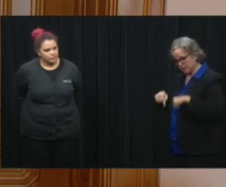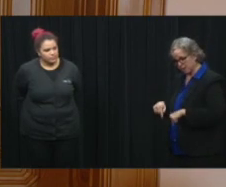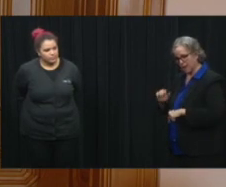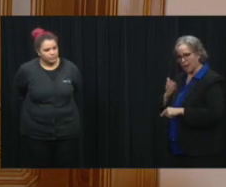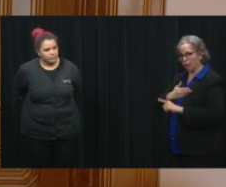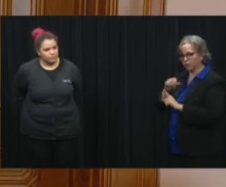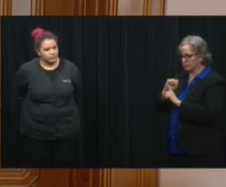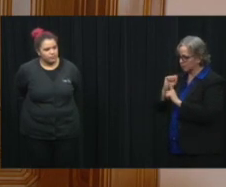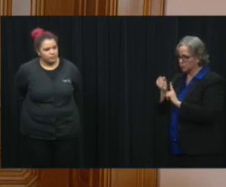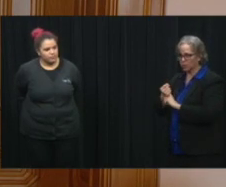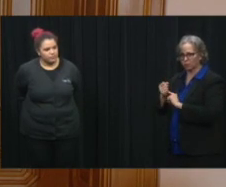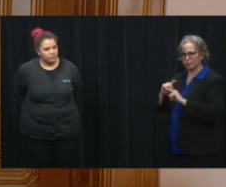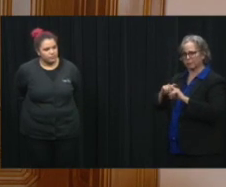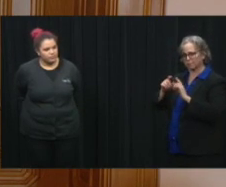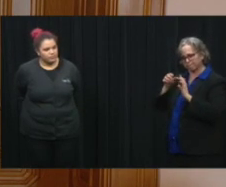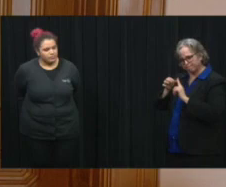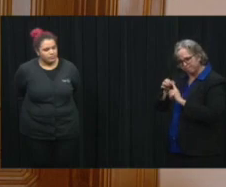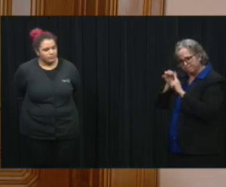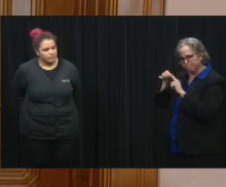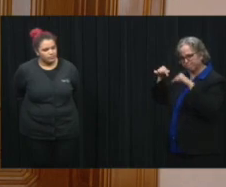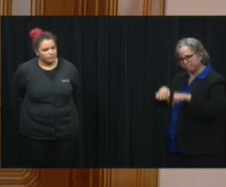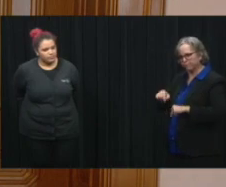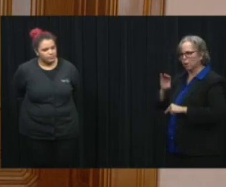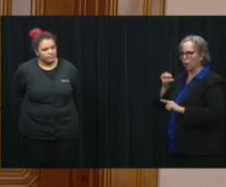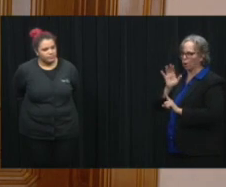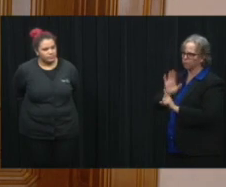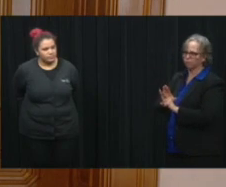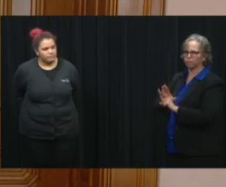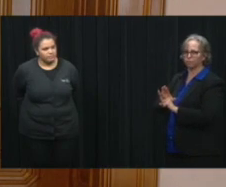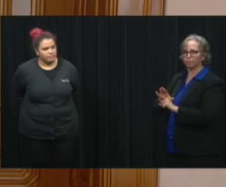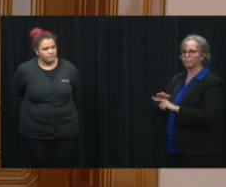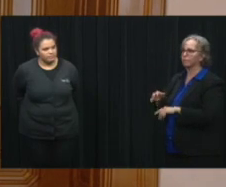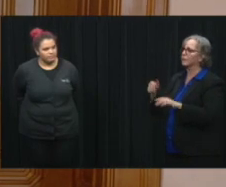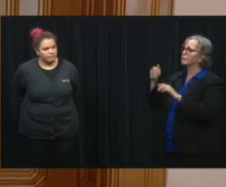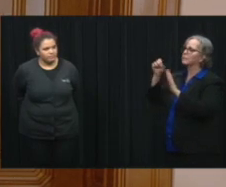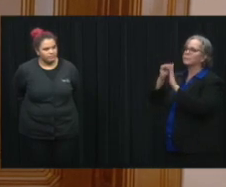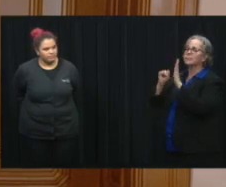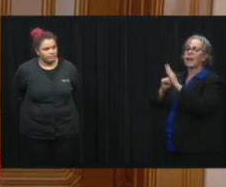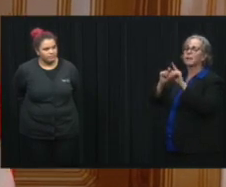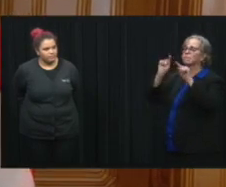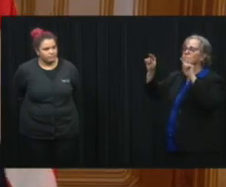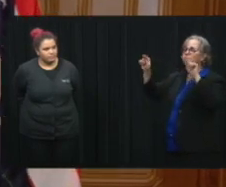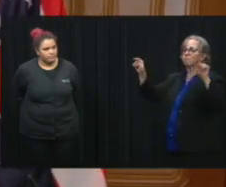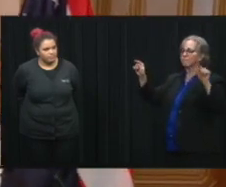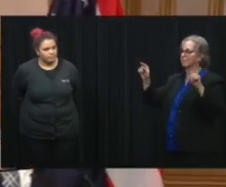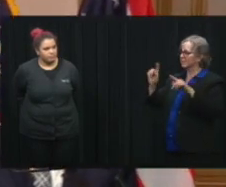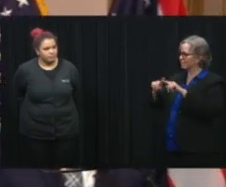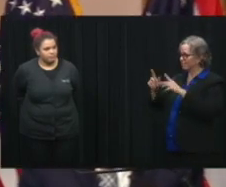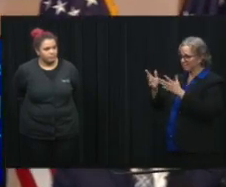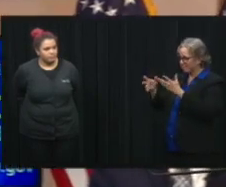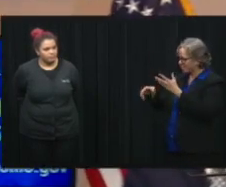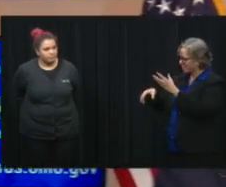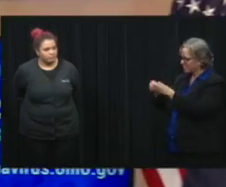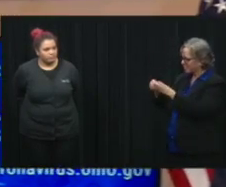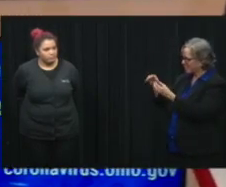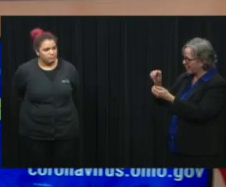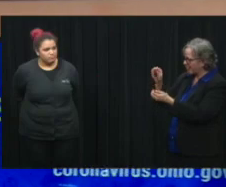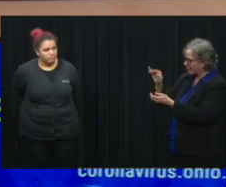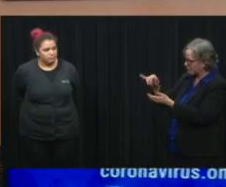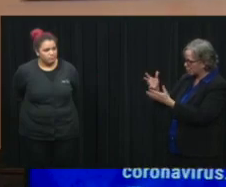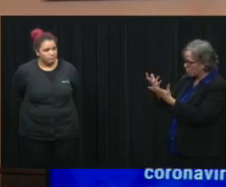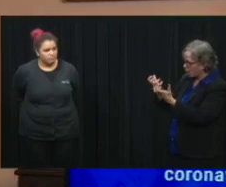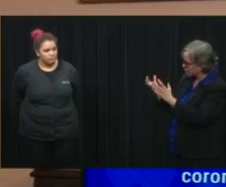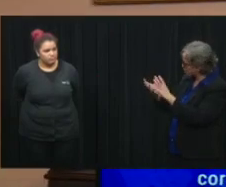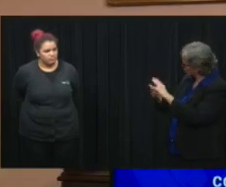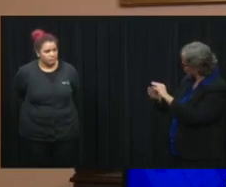what we find is that obviously every state is just different. Amy, I don't know if you have anything to add to that. Thank you.